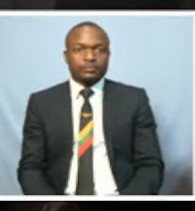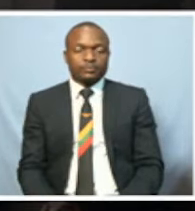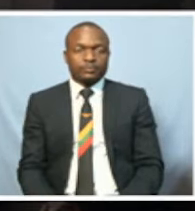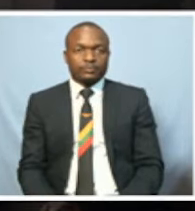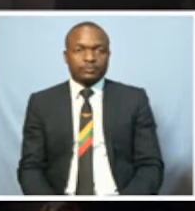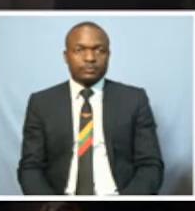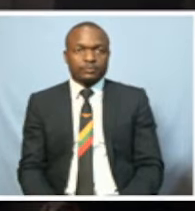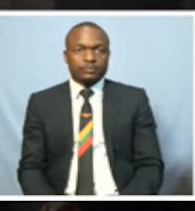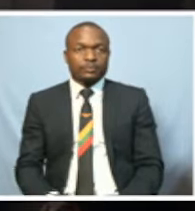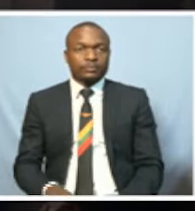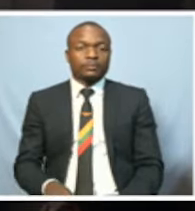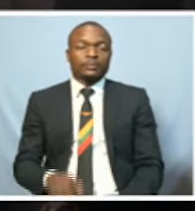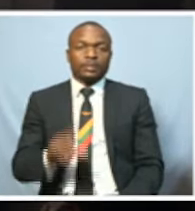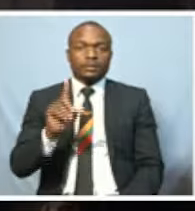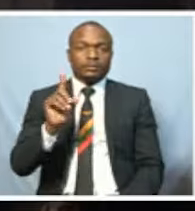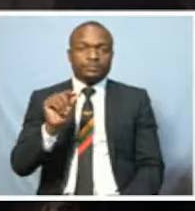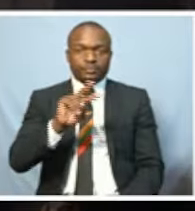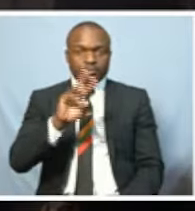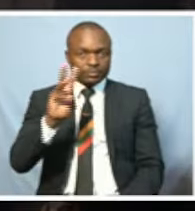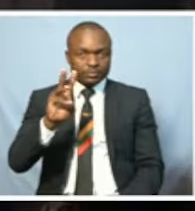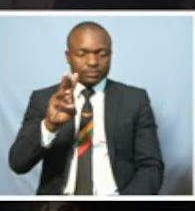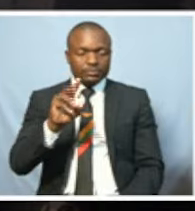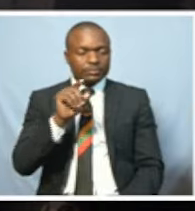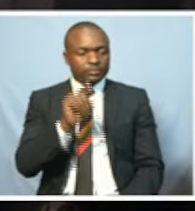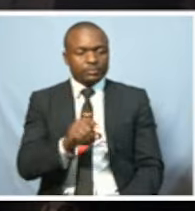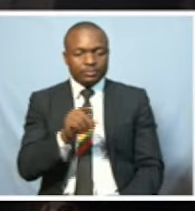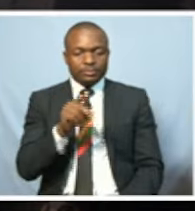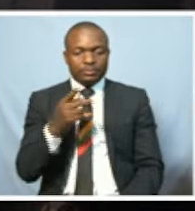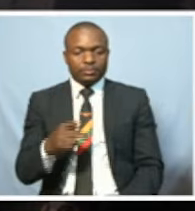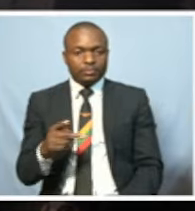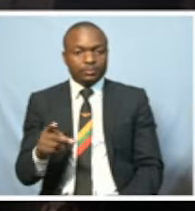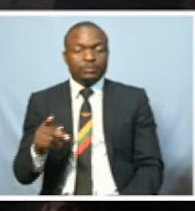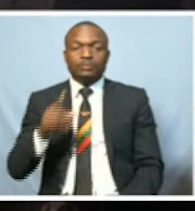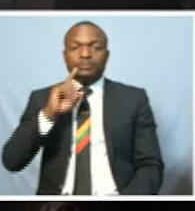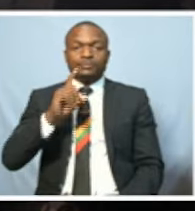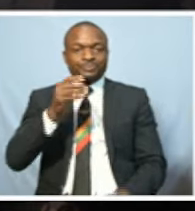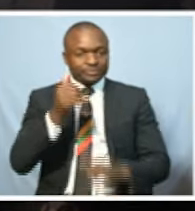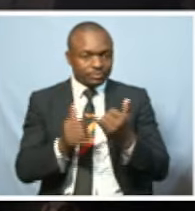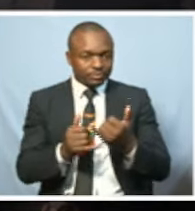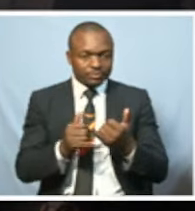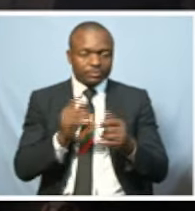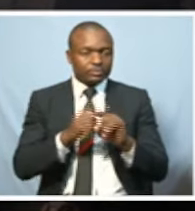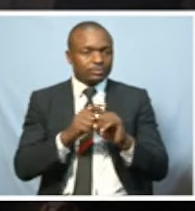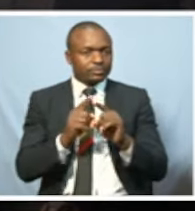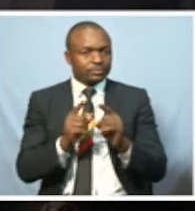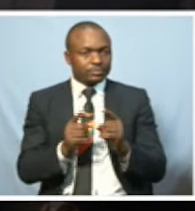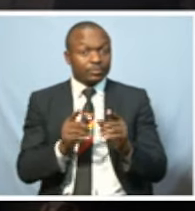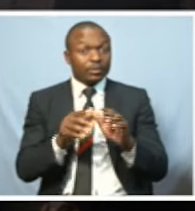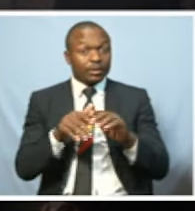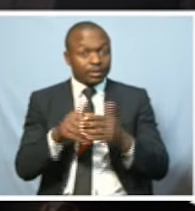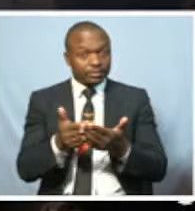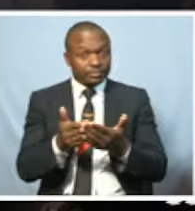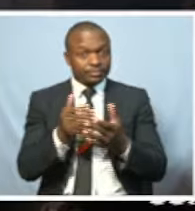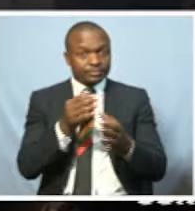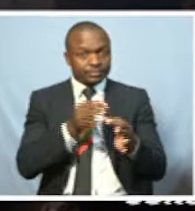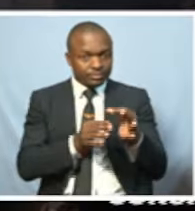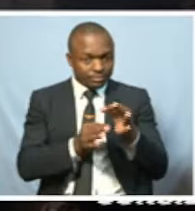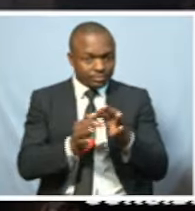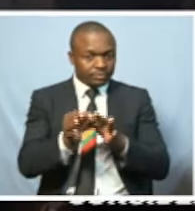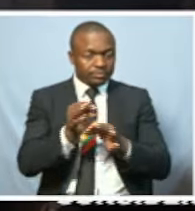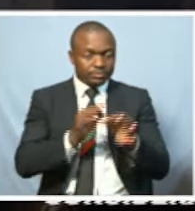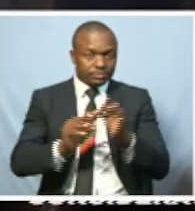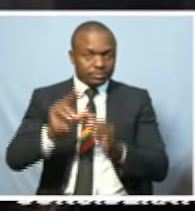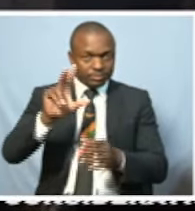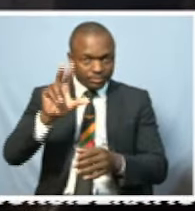completed by 2026 now. So how do you account for this 30.6 million,